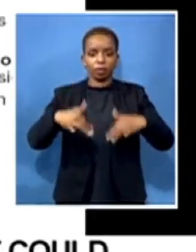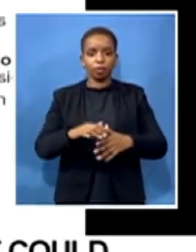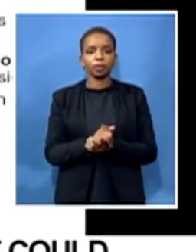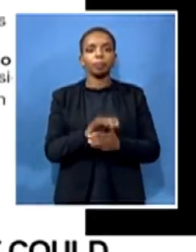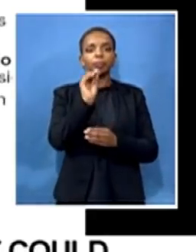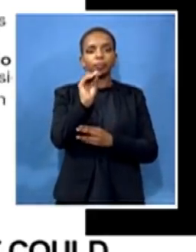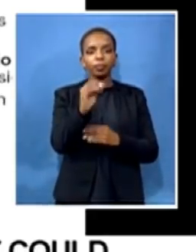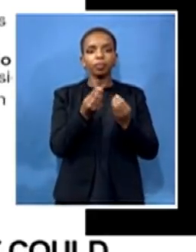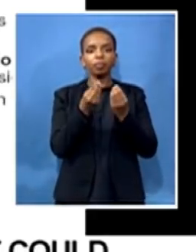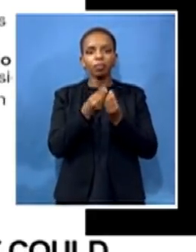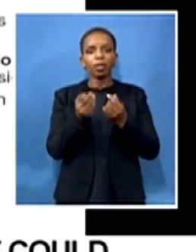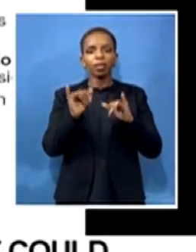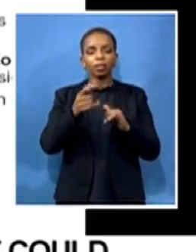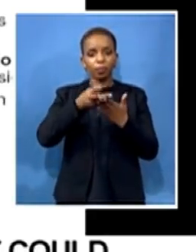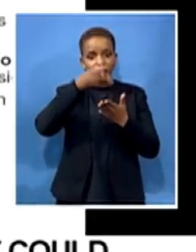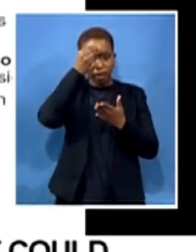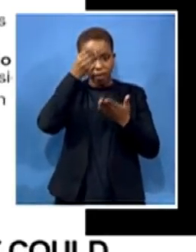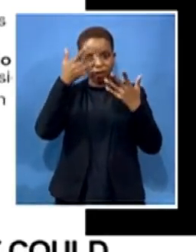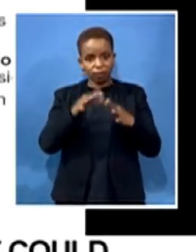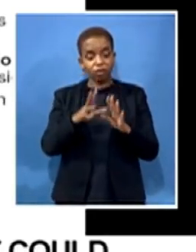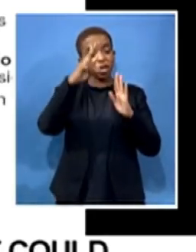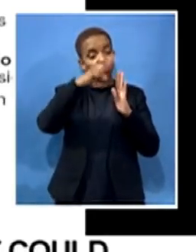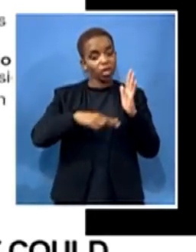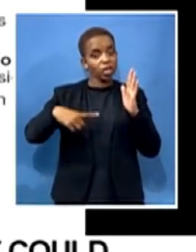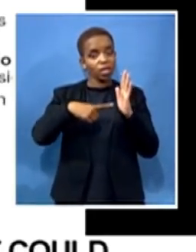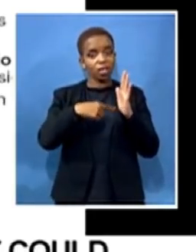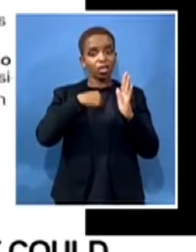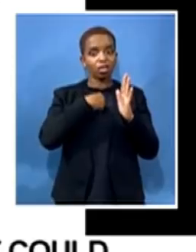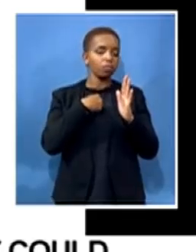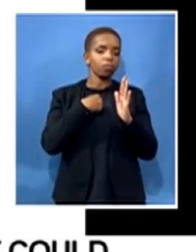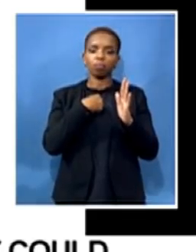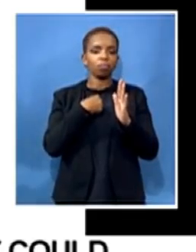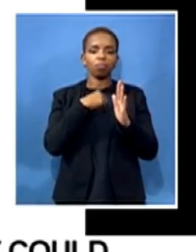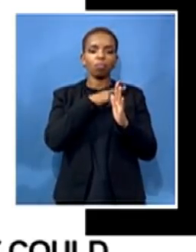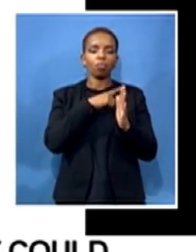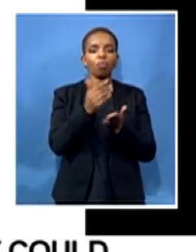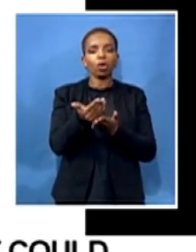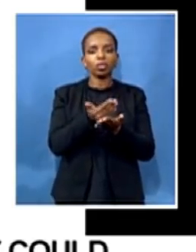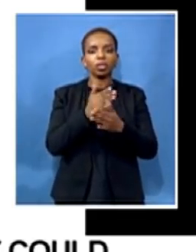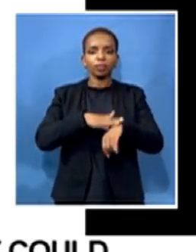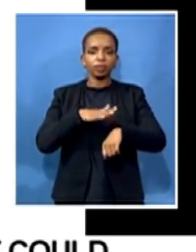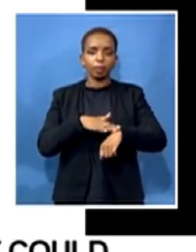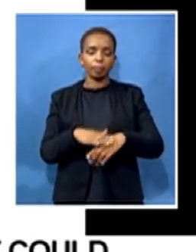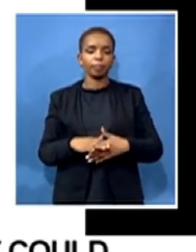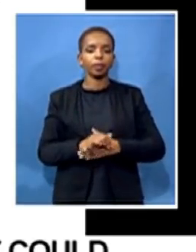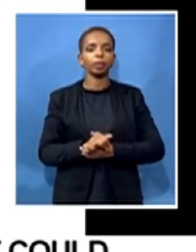there to save time and to thank you very much for allowing me to